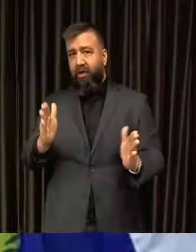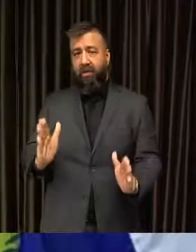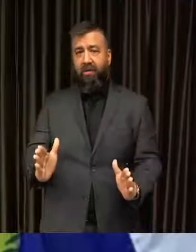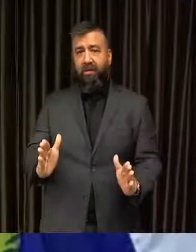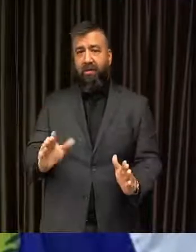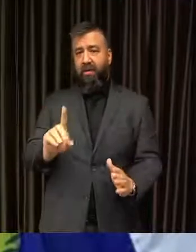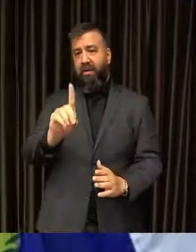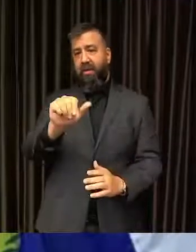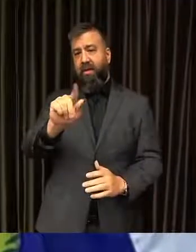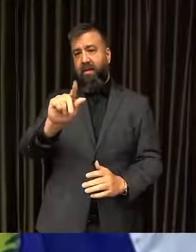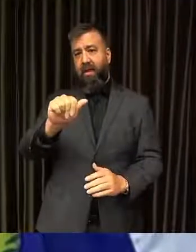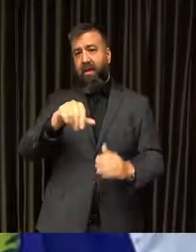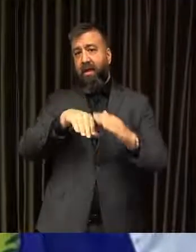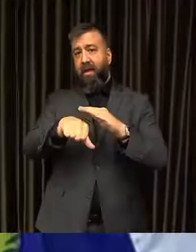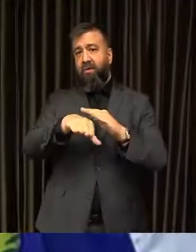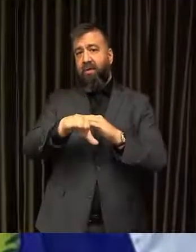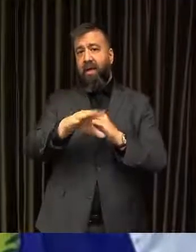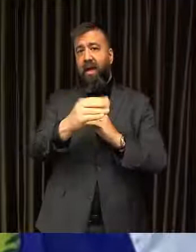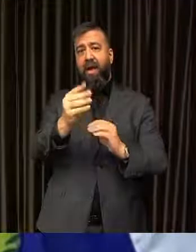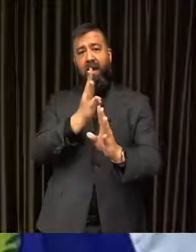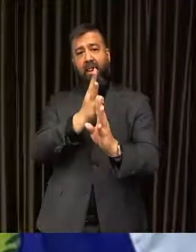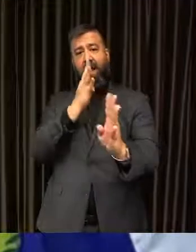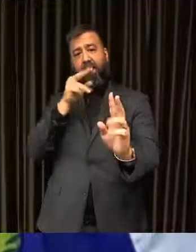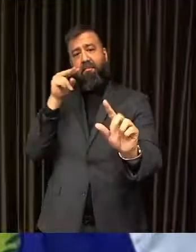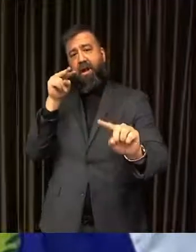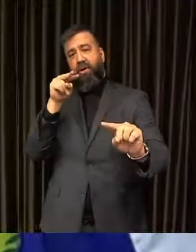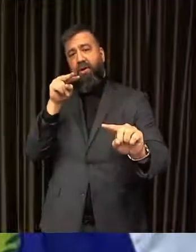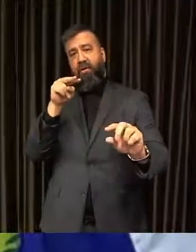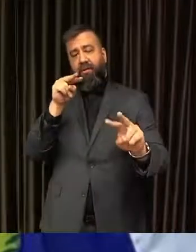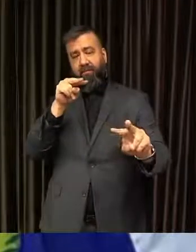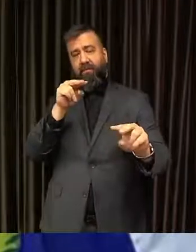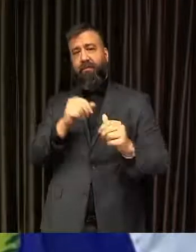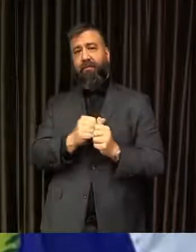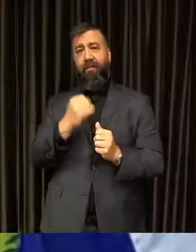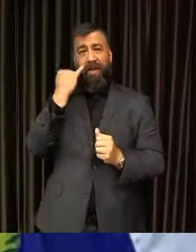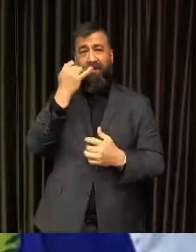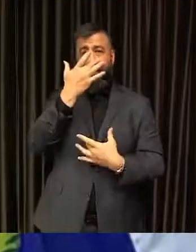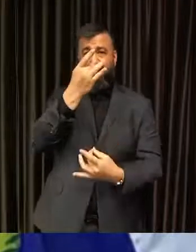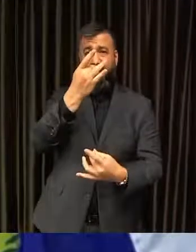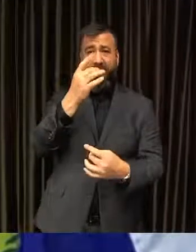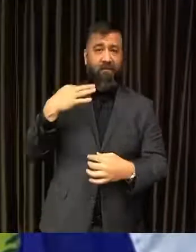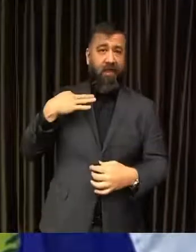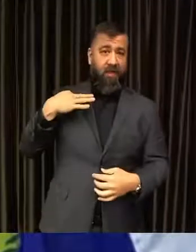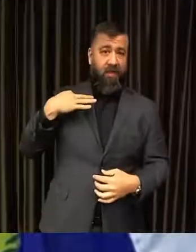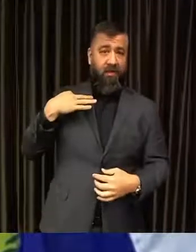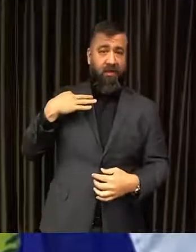data entry, and line monitor. If you're interested in volunteering, visit